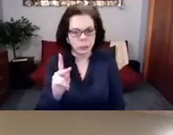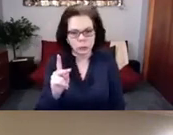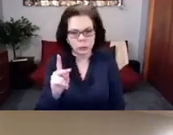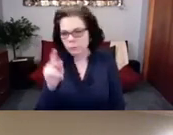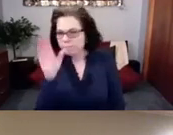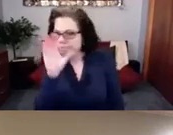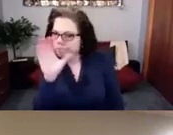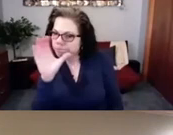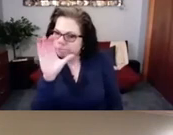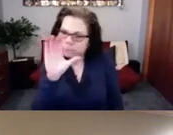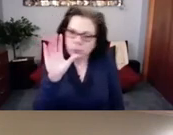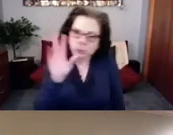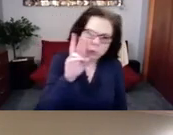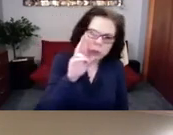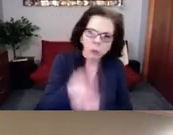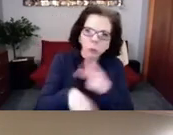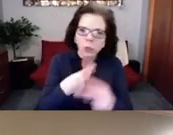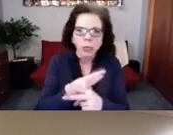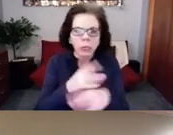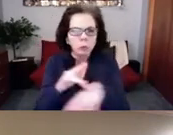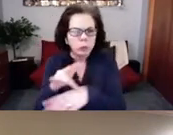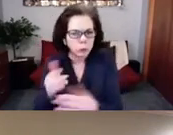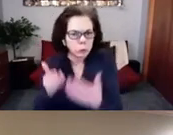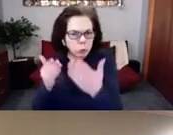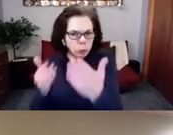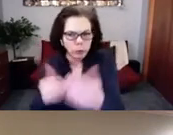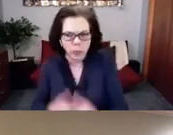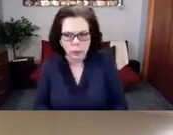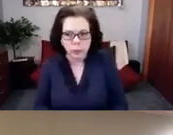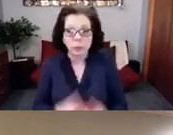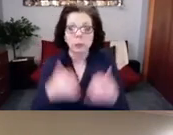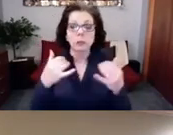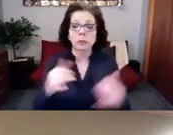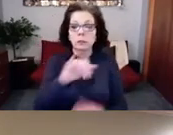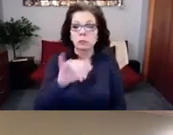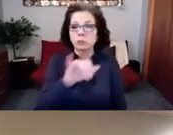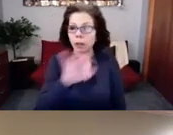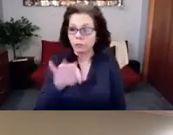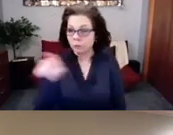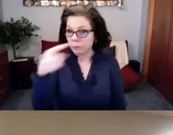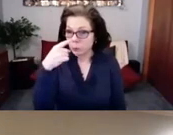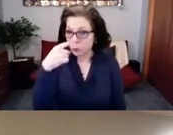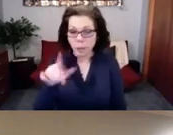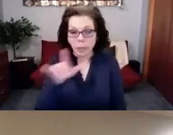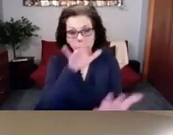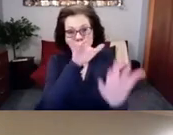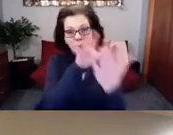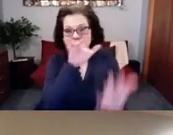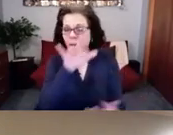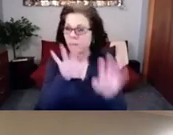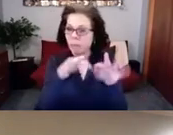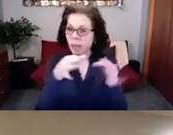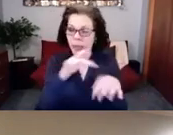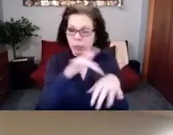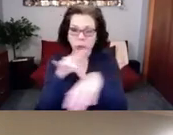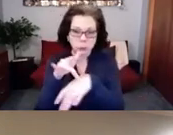of the resources that we're providing tonight. But right now, Jeffrey's going to click on the family resource link from this